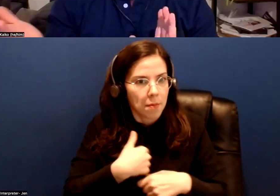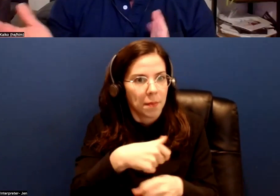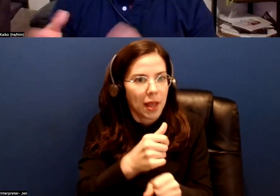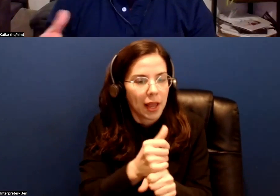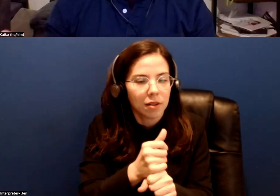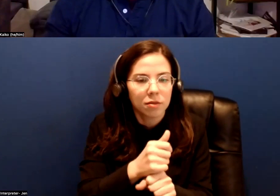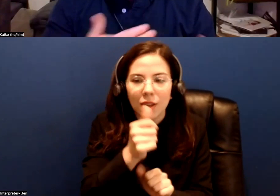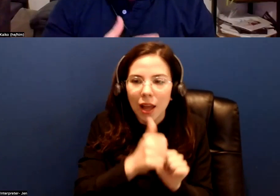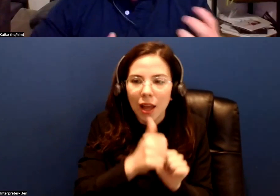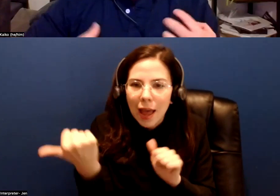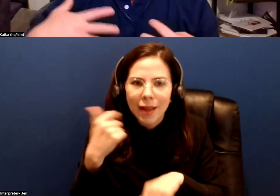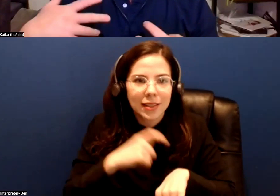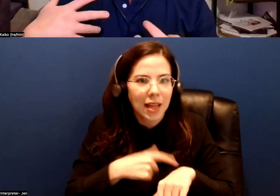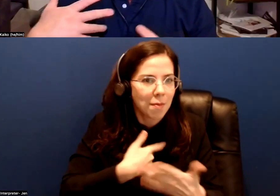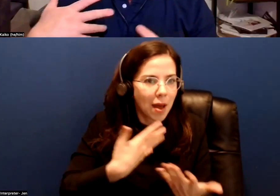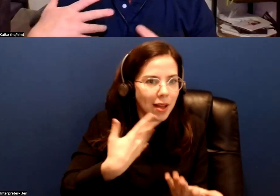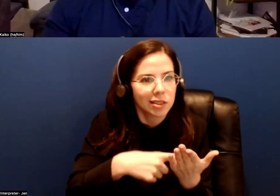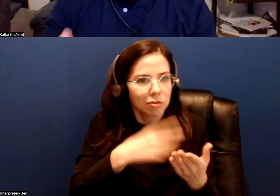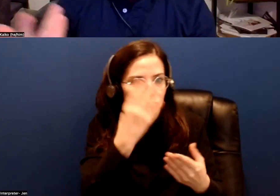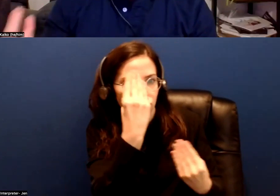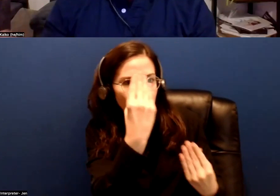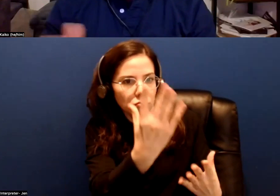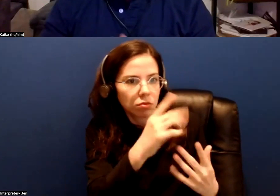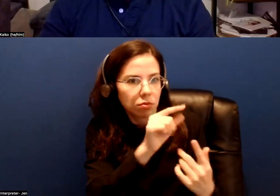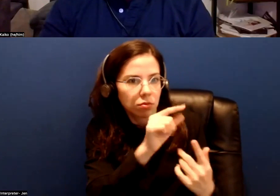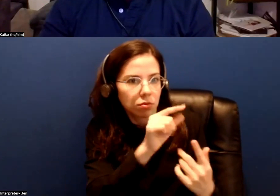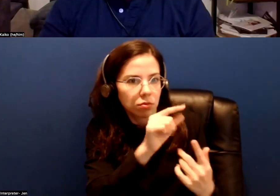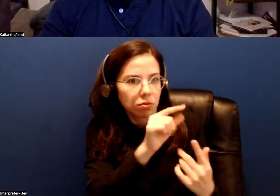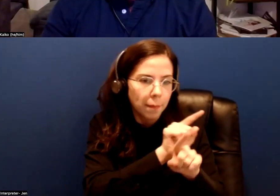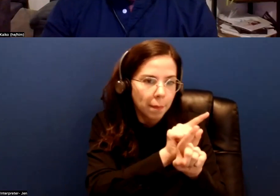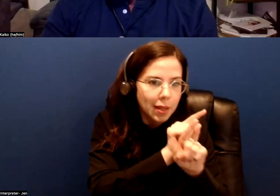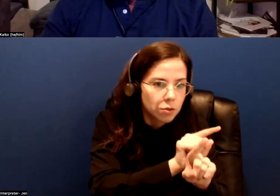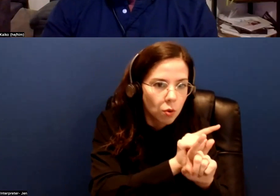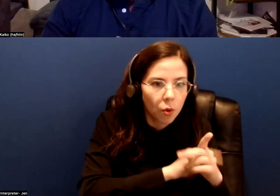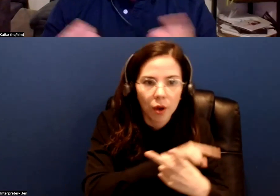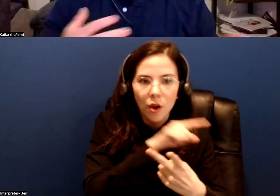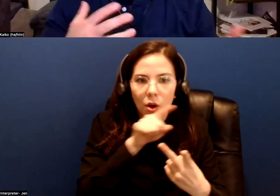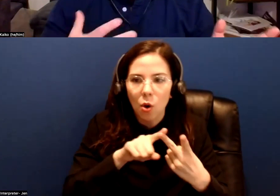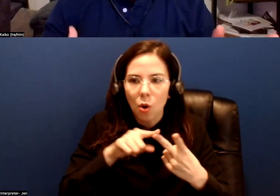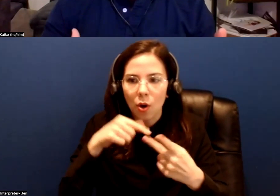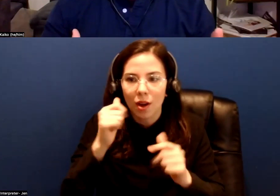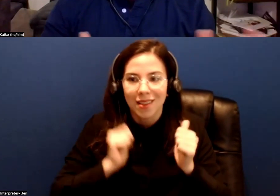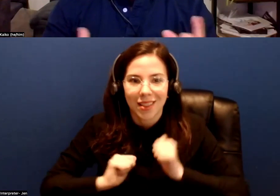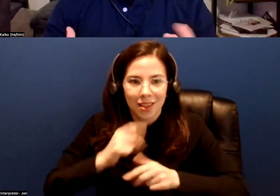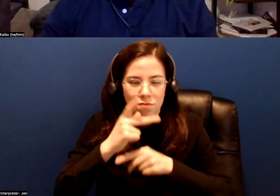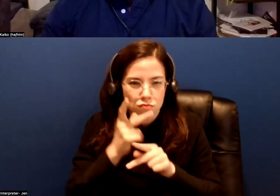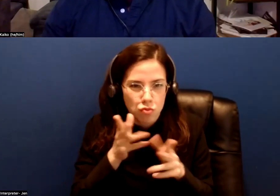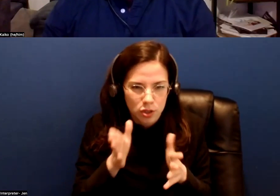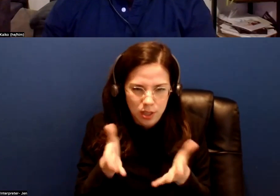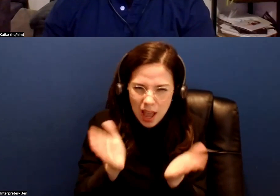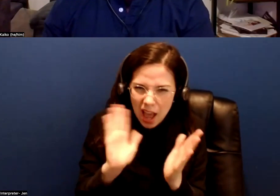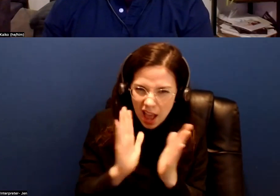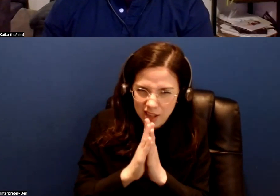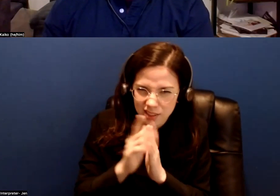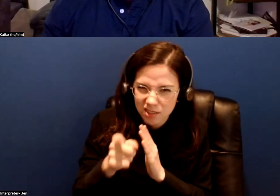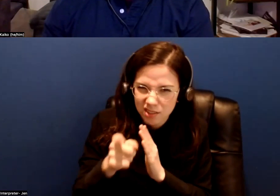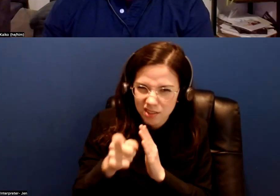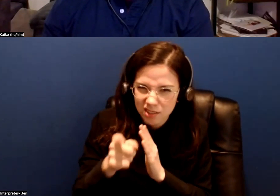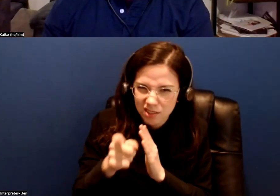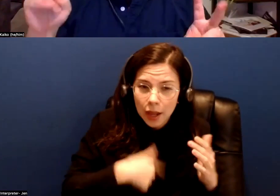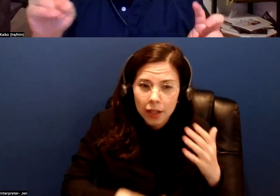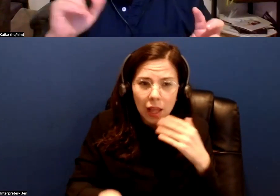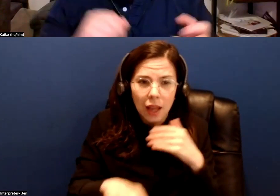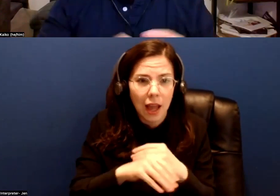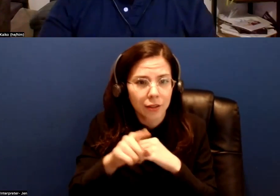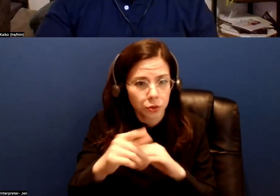whether it was a mentor, a theater producer I've met for, I've asked them if they've been comfortable with me kind of adding them to